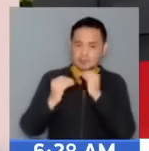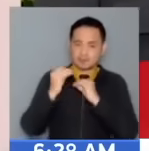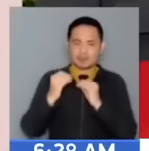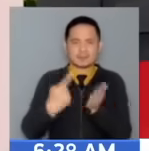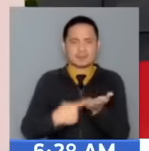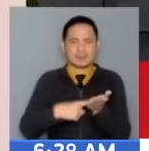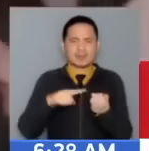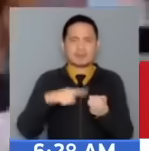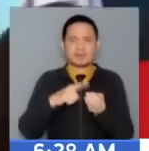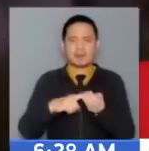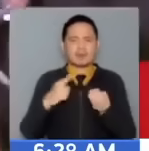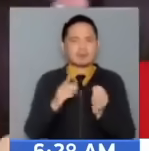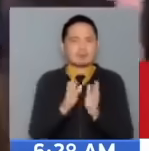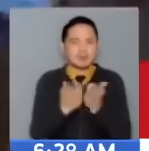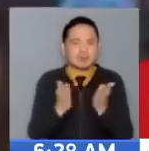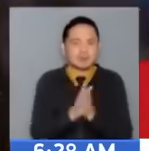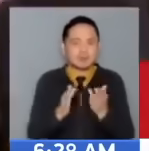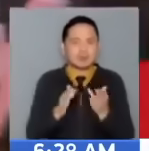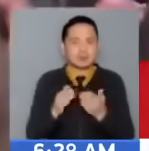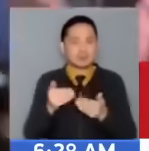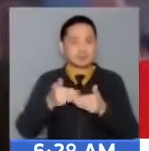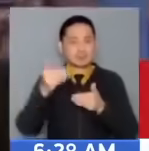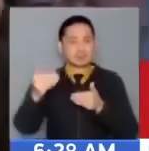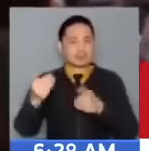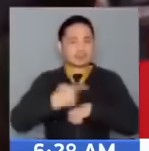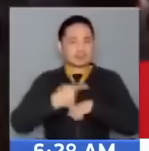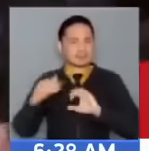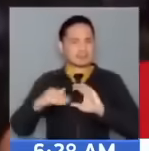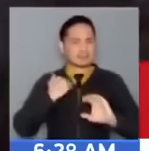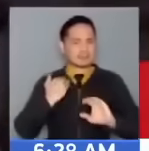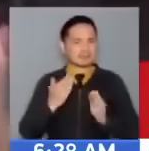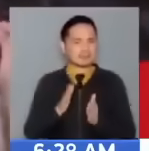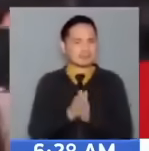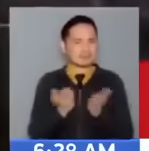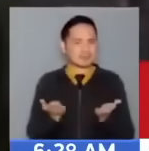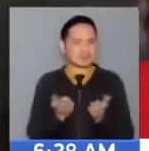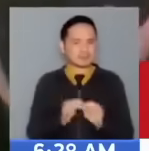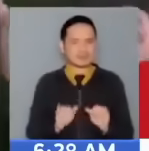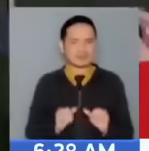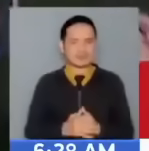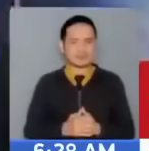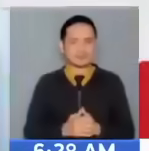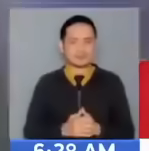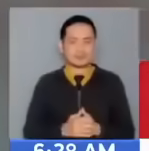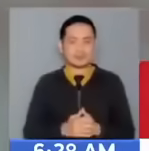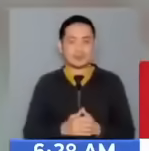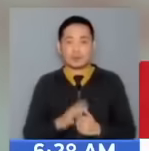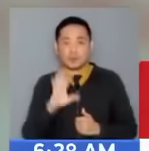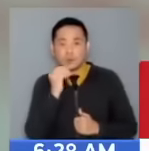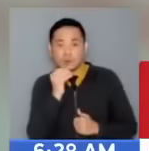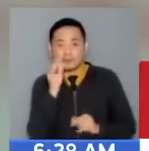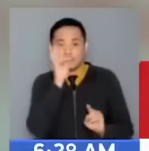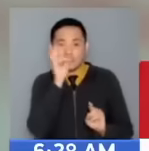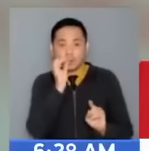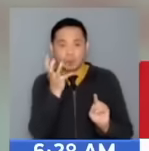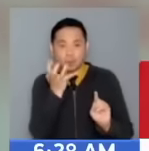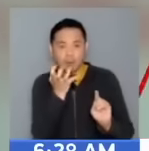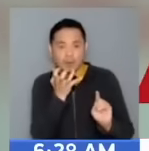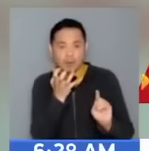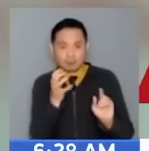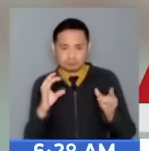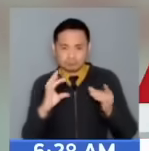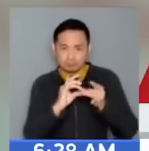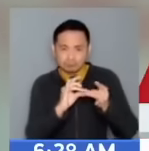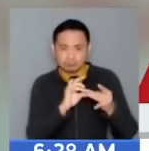the next day he sent me a book. Sino naman kaya ang Pinoy artist na gusto makakollab ni Eric? I know of